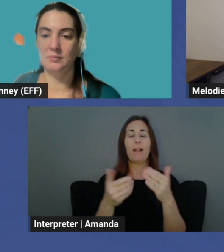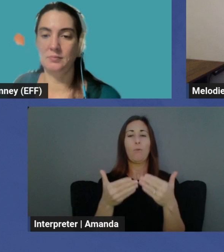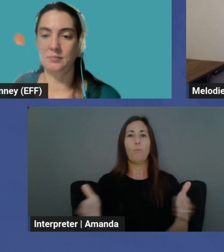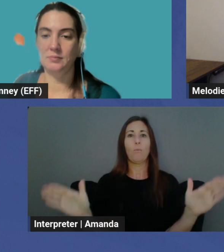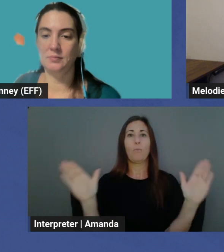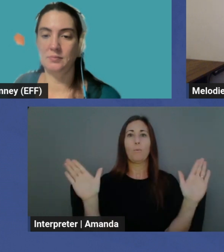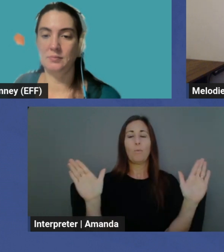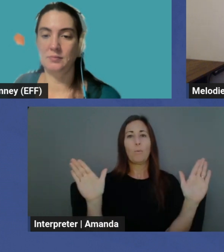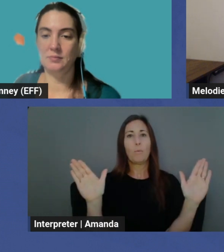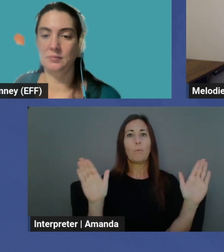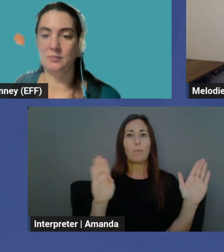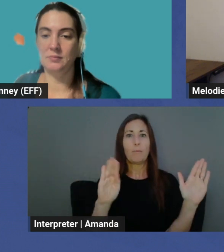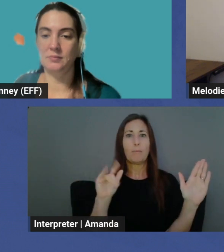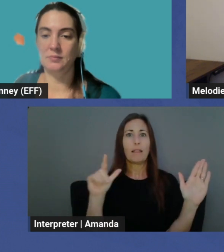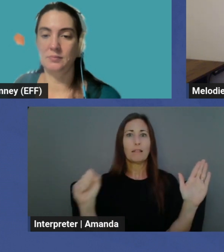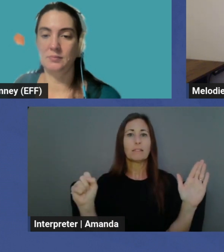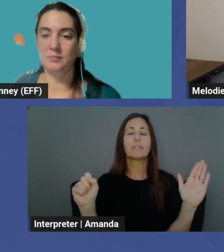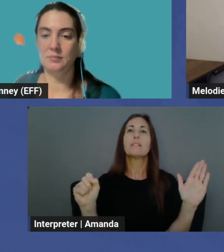bills